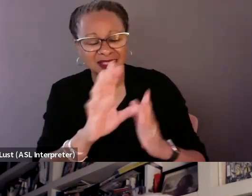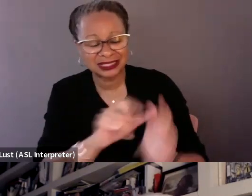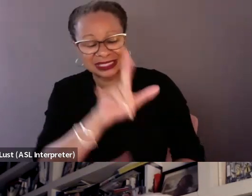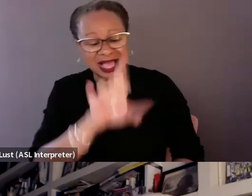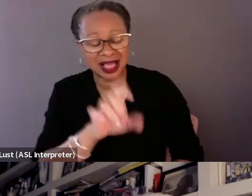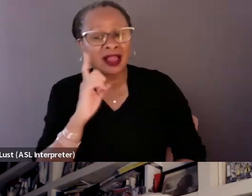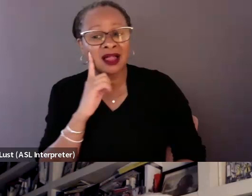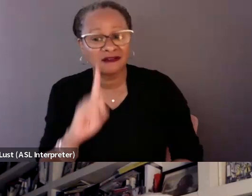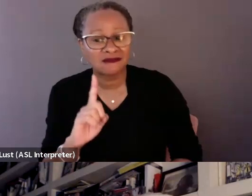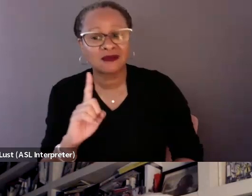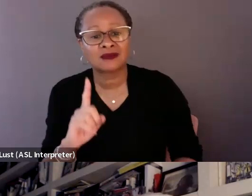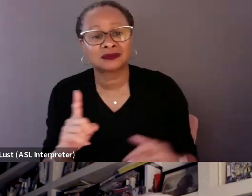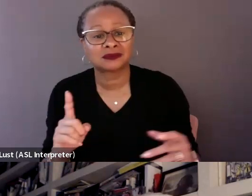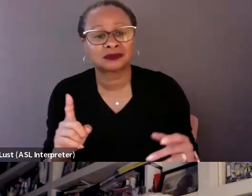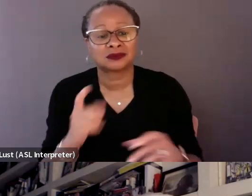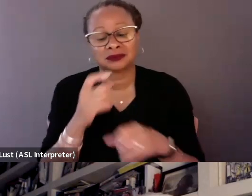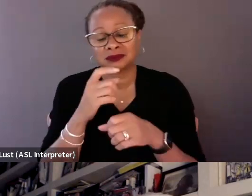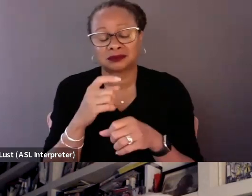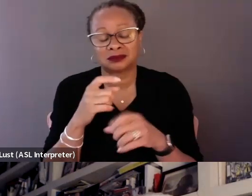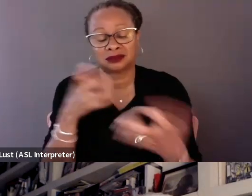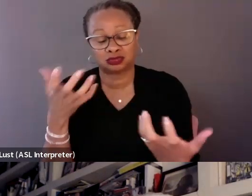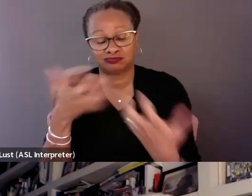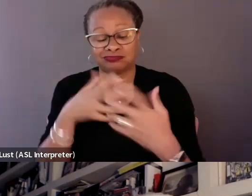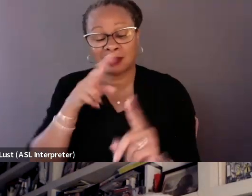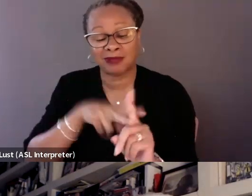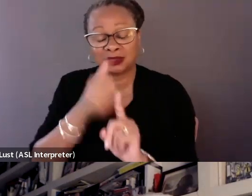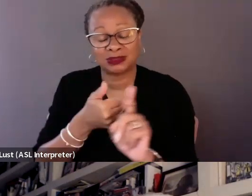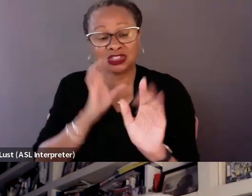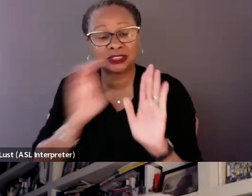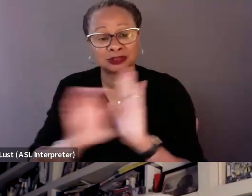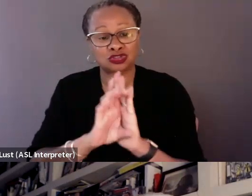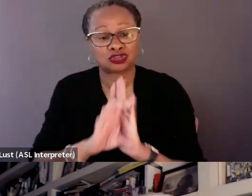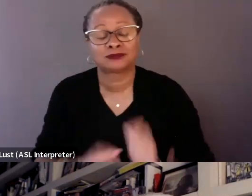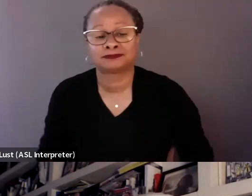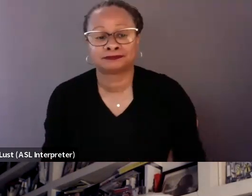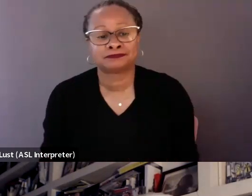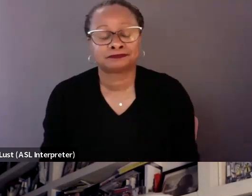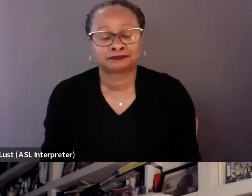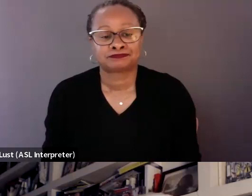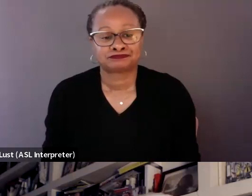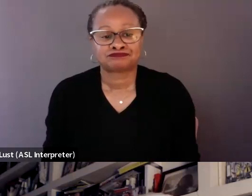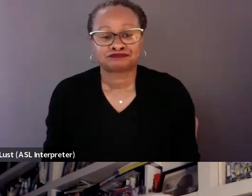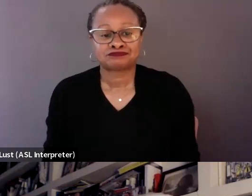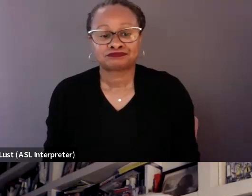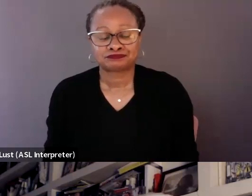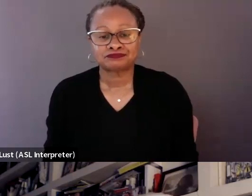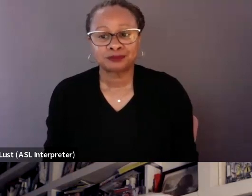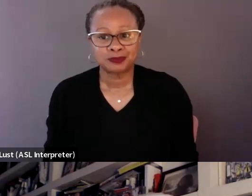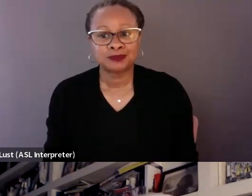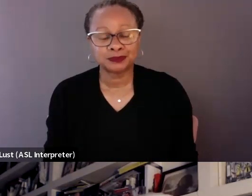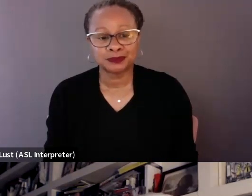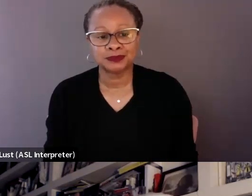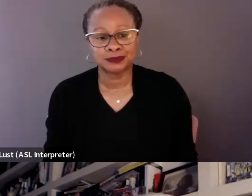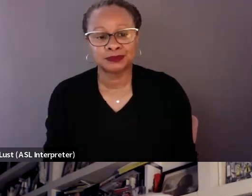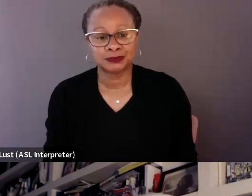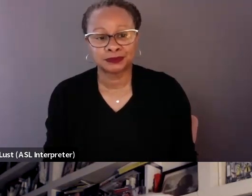for to make the image. And well, all the time the story